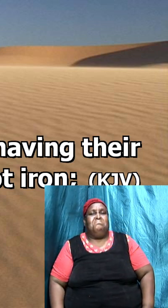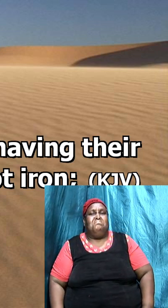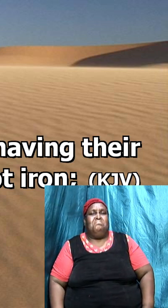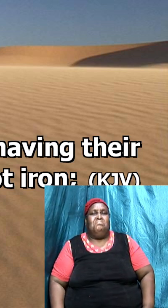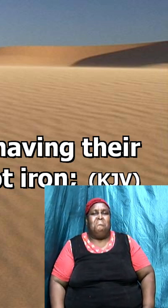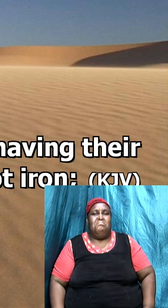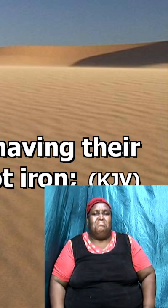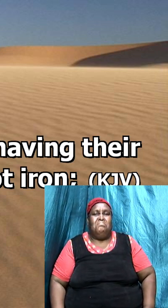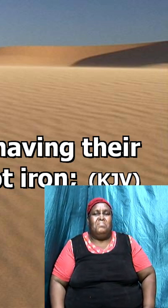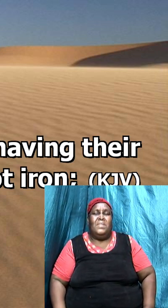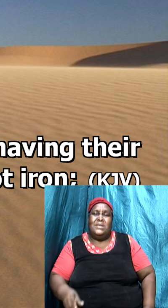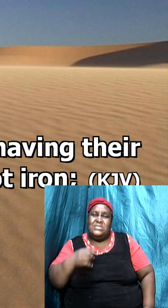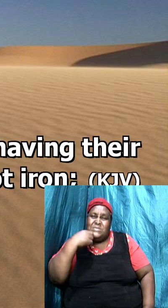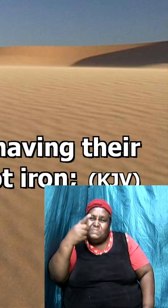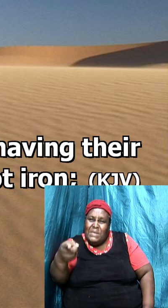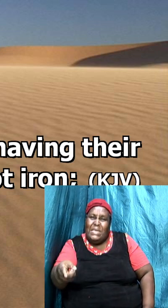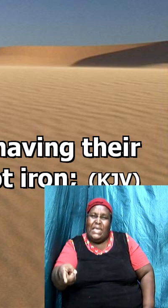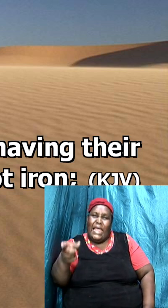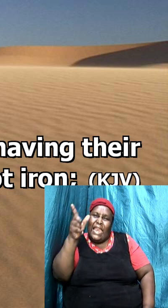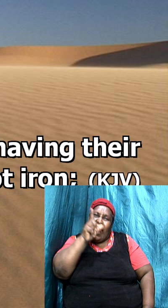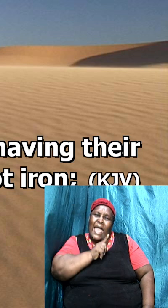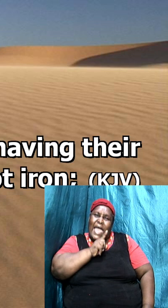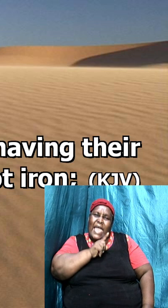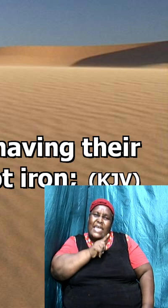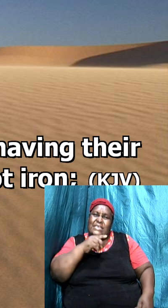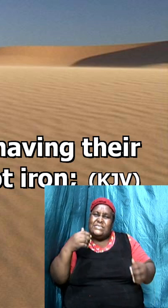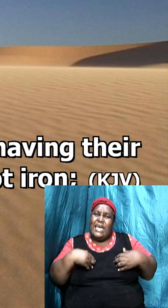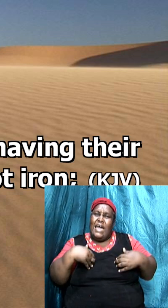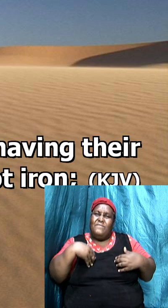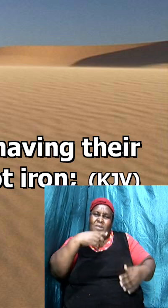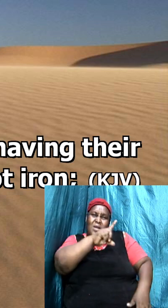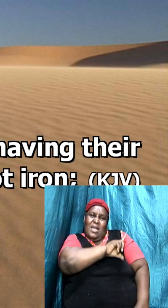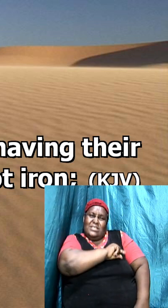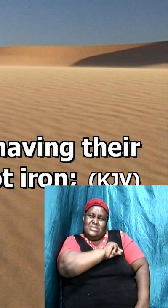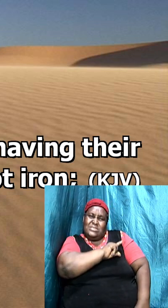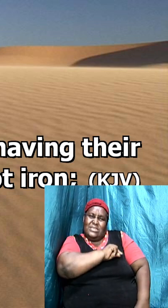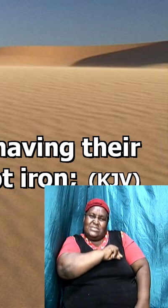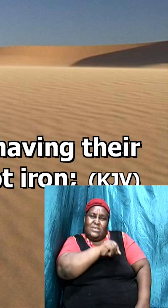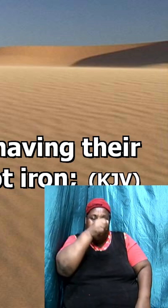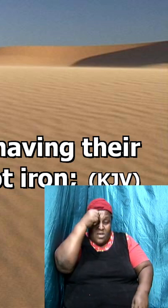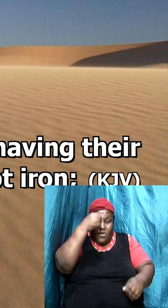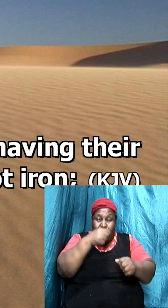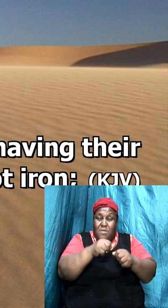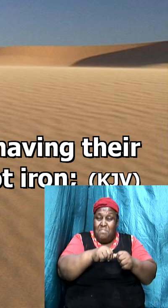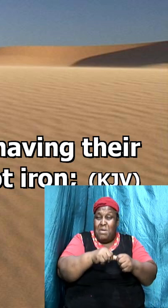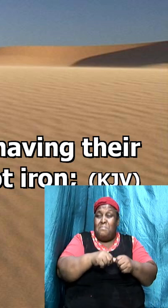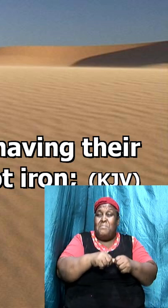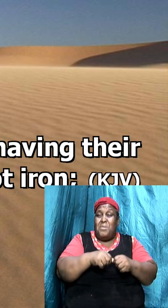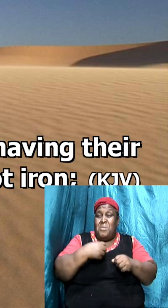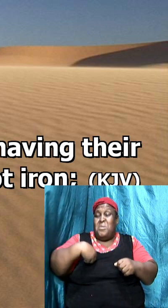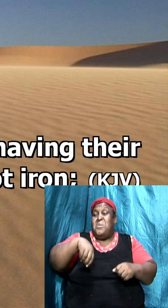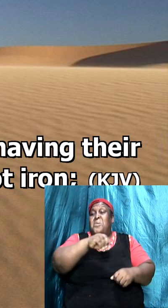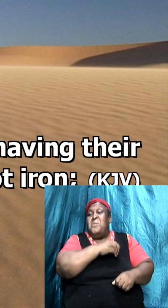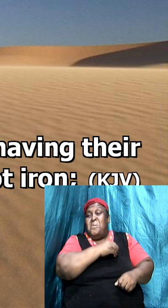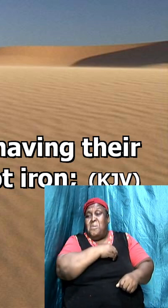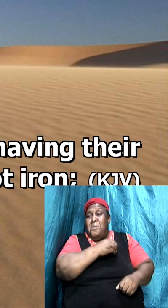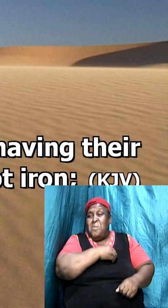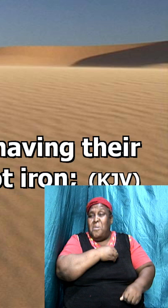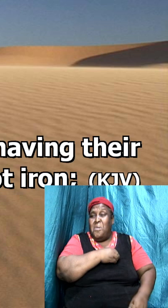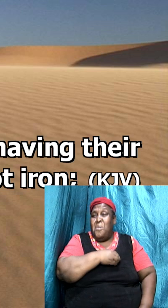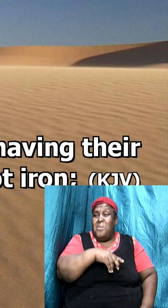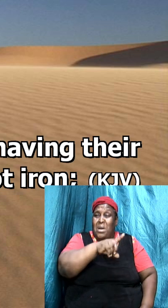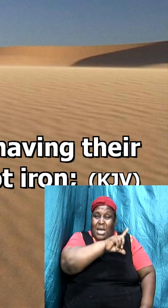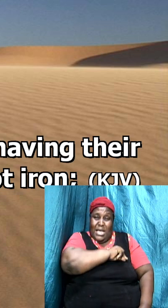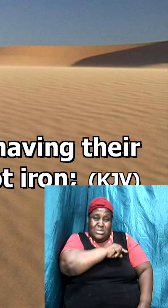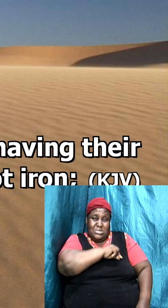Speaking lies, having your conscience. Remember now, you know, when we get the Holy Ghost, our conscience now becomes alive, because